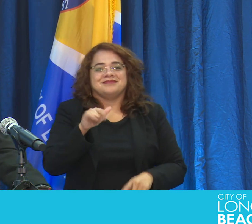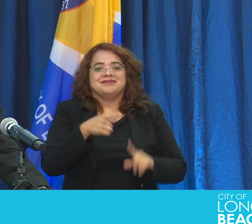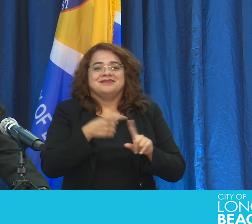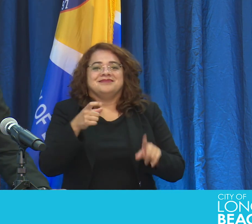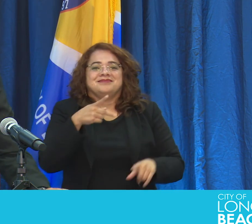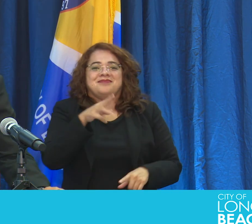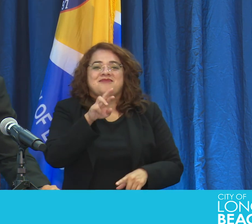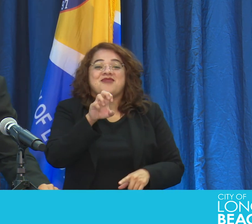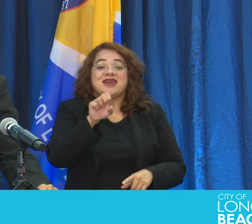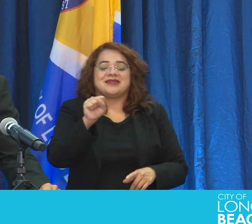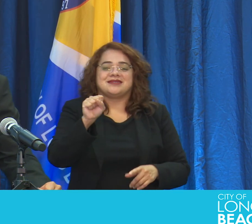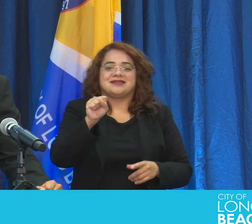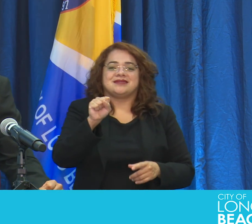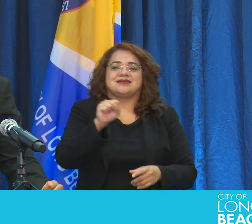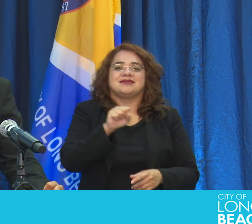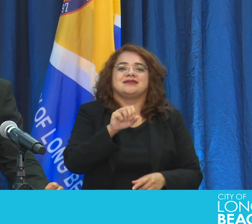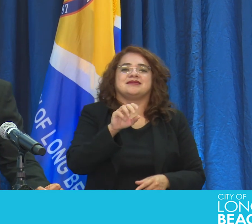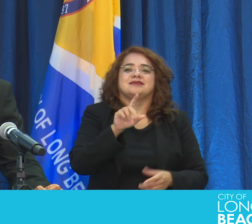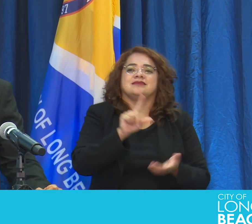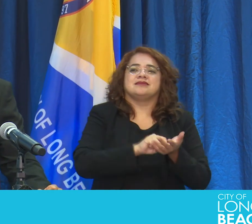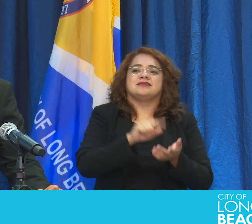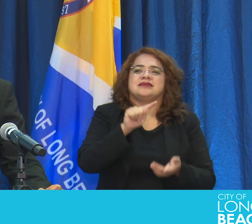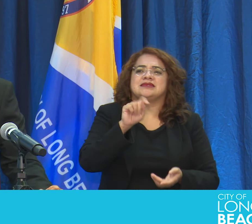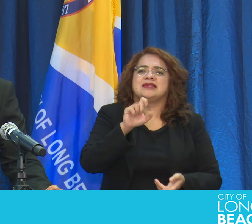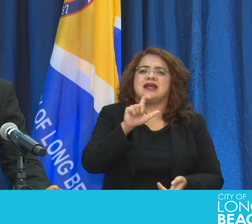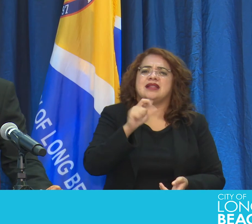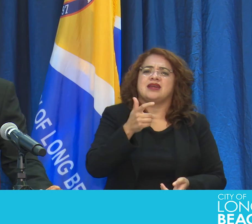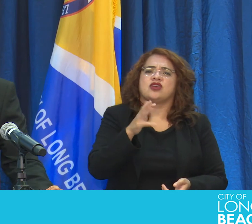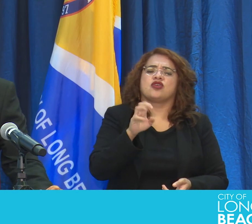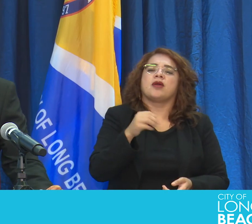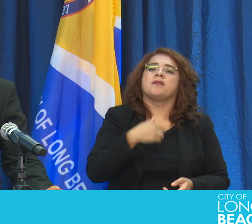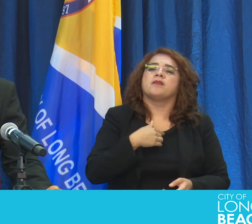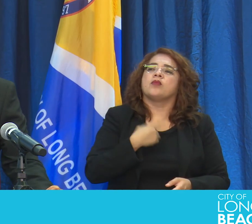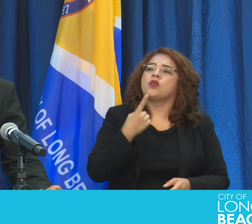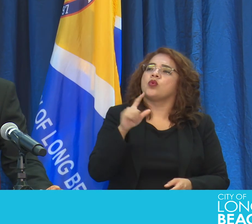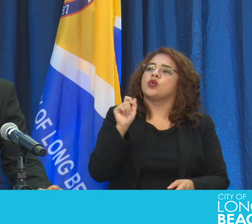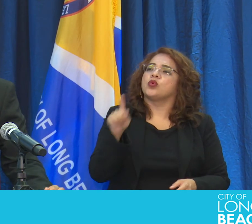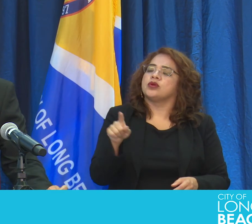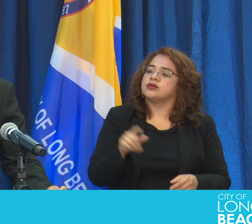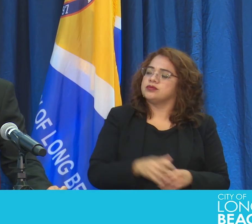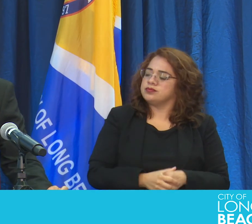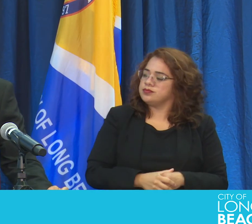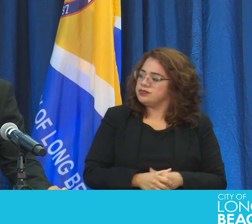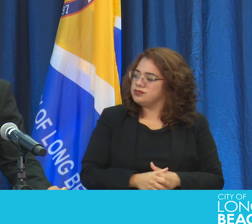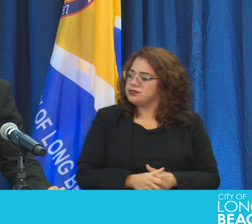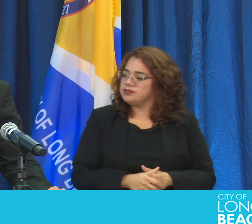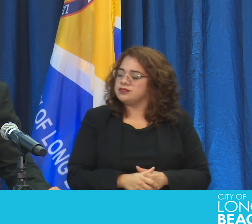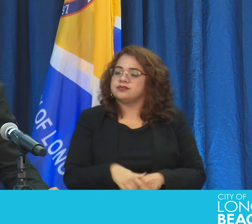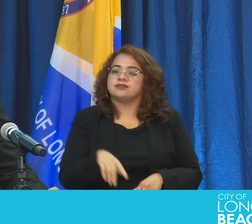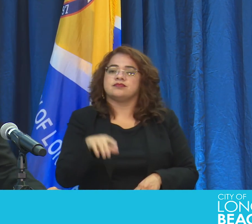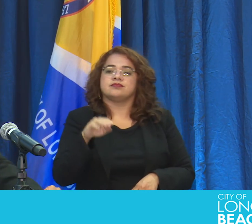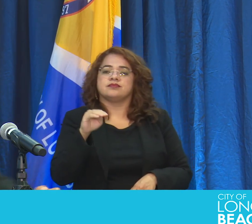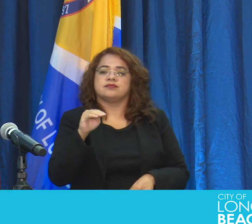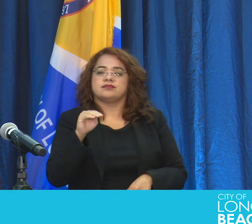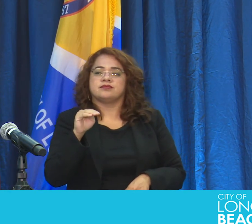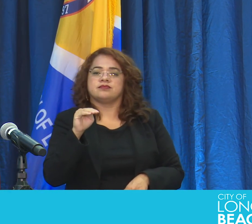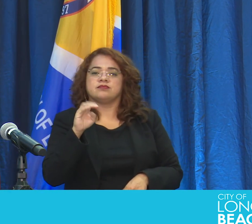2 questions. Go ahead. Okay, my first question is for Tom Modica.